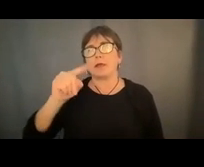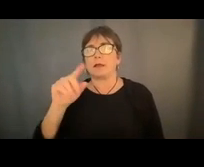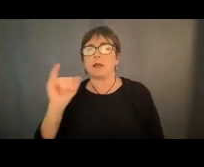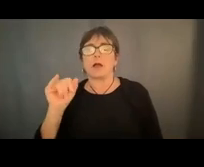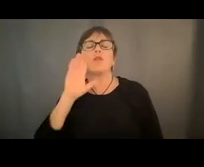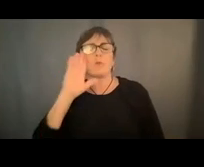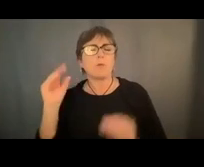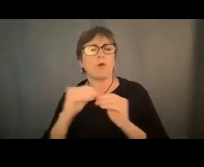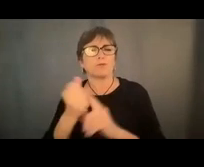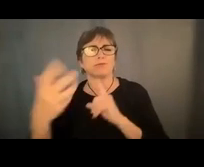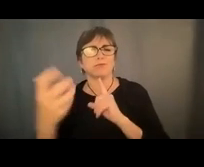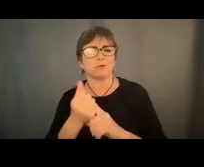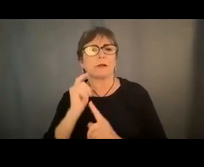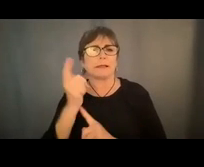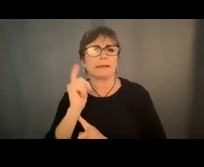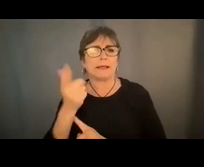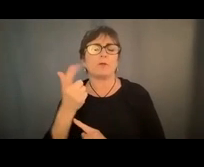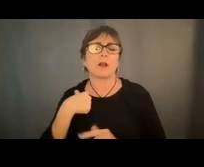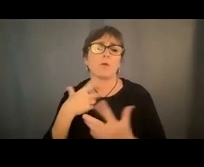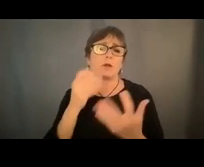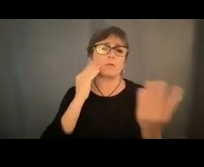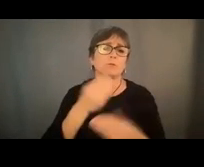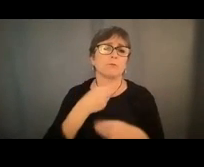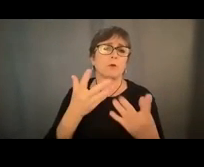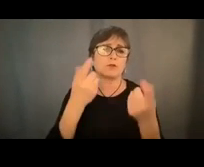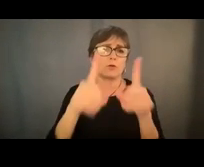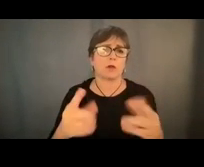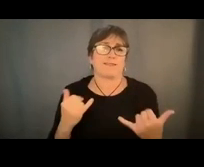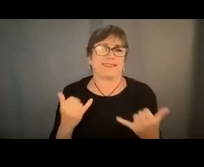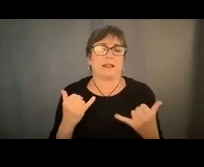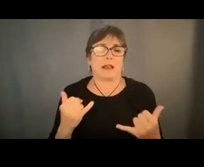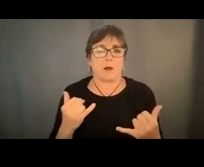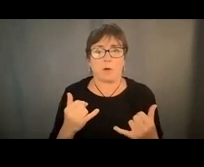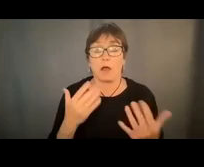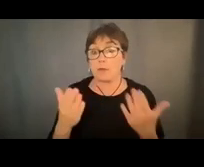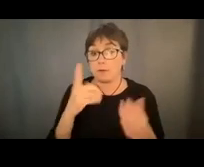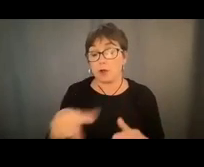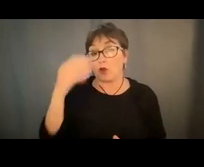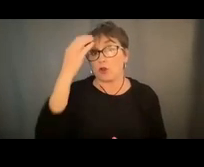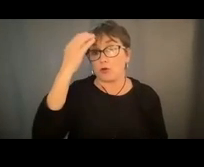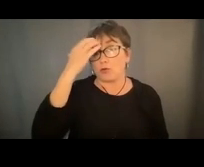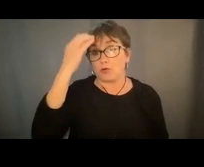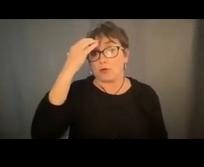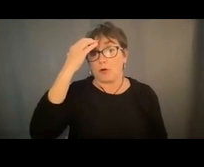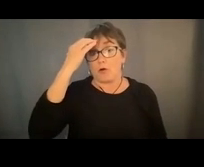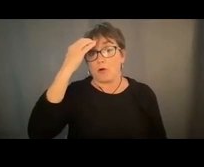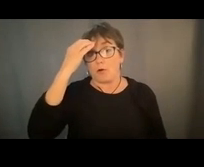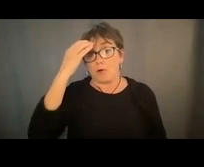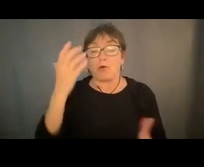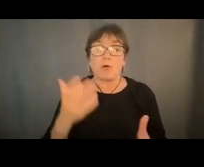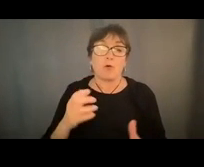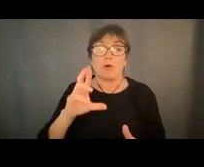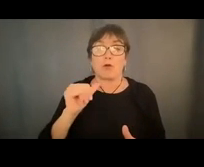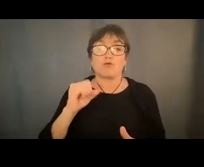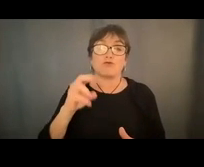I wanted to also give you some more updates, because you guys might know the good old RAISE, you know, but that